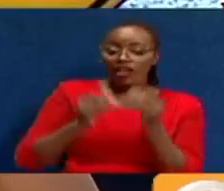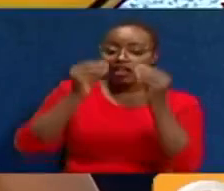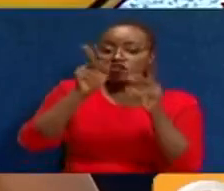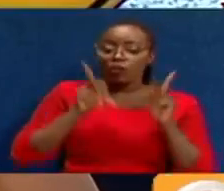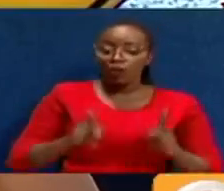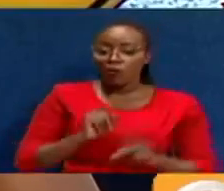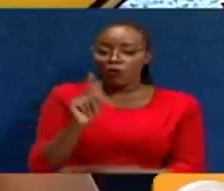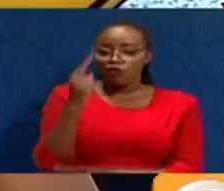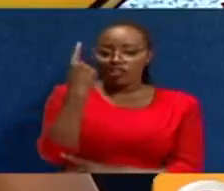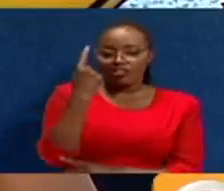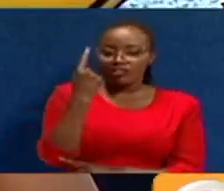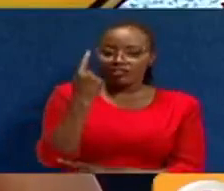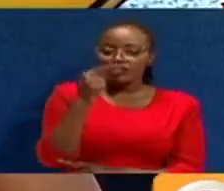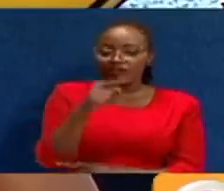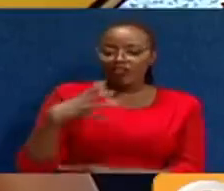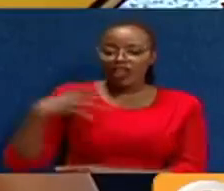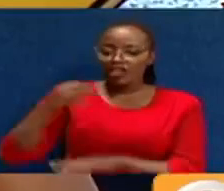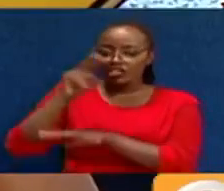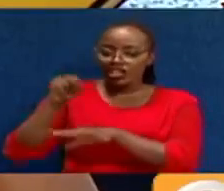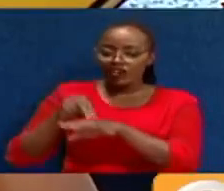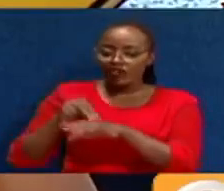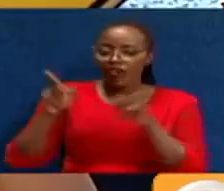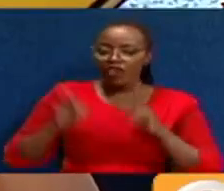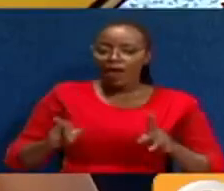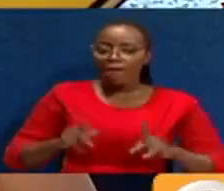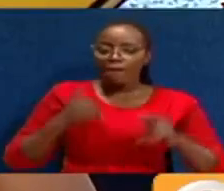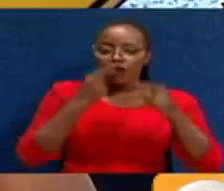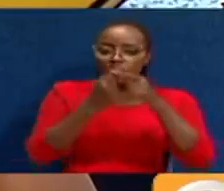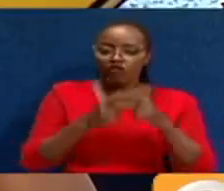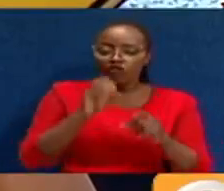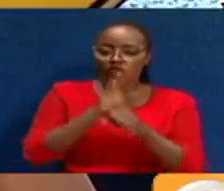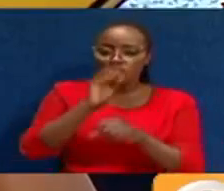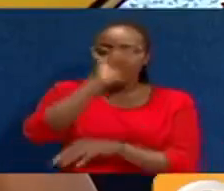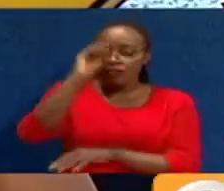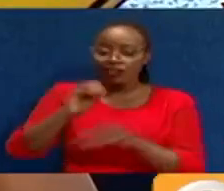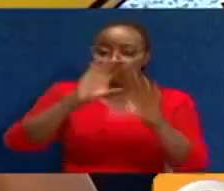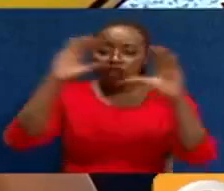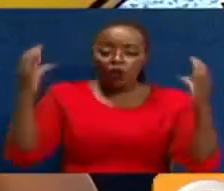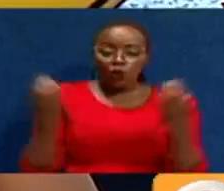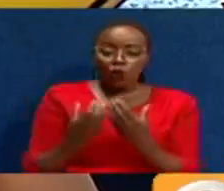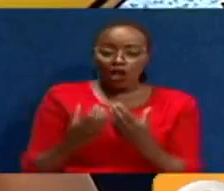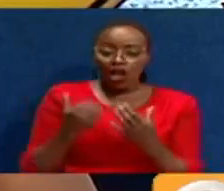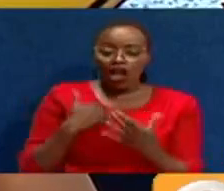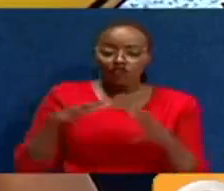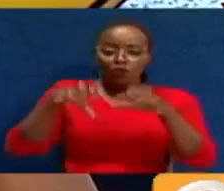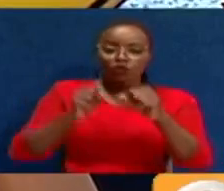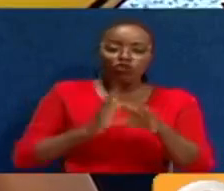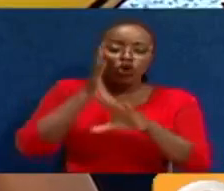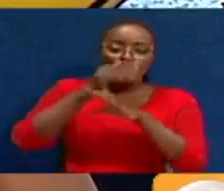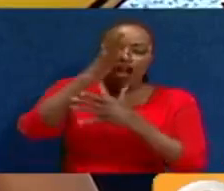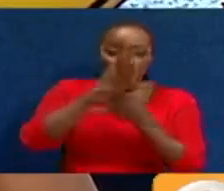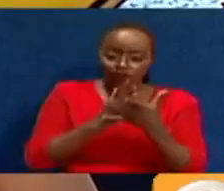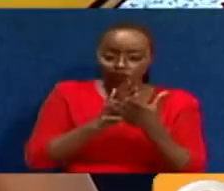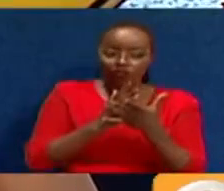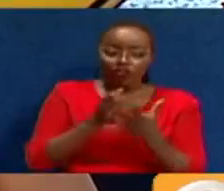their people first. The rich nations, whose population makes up 14% of the world, booking over half of the